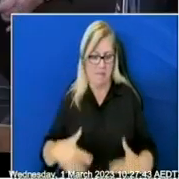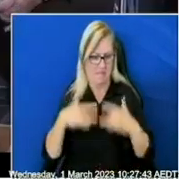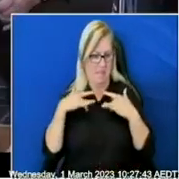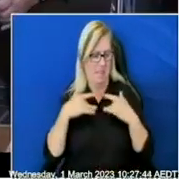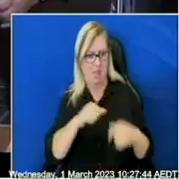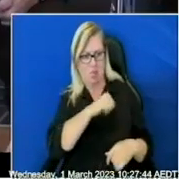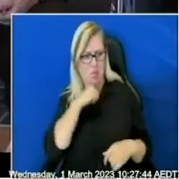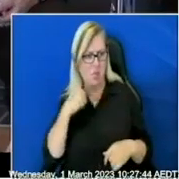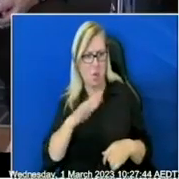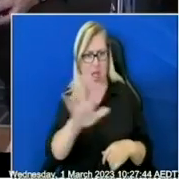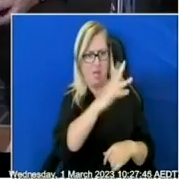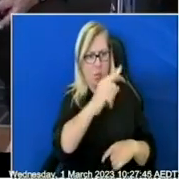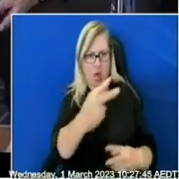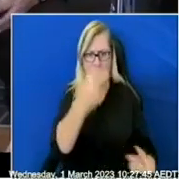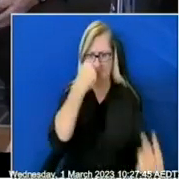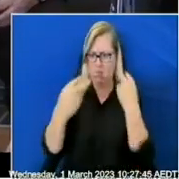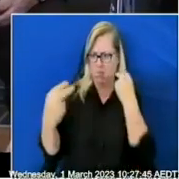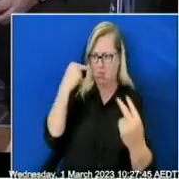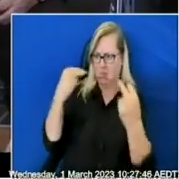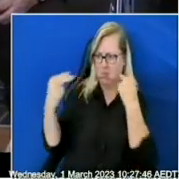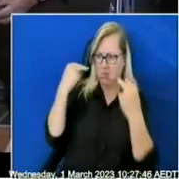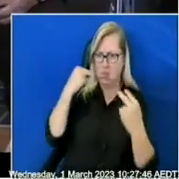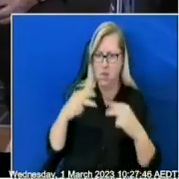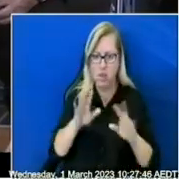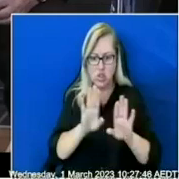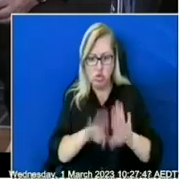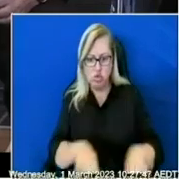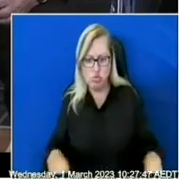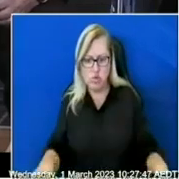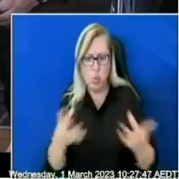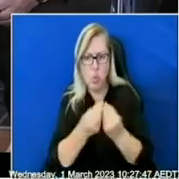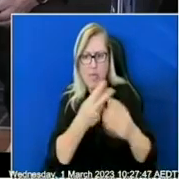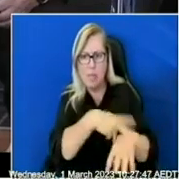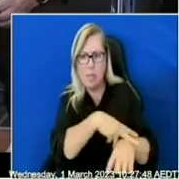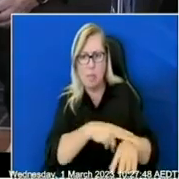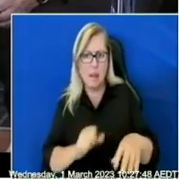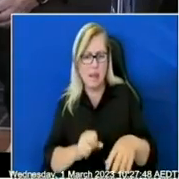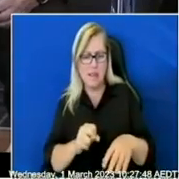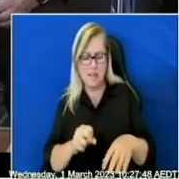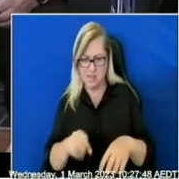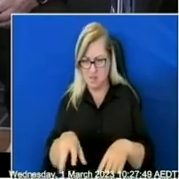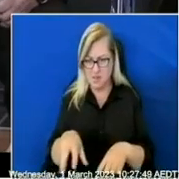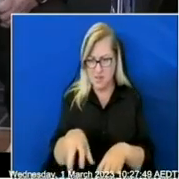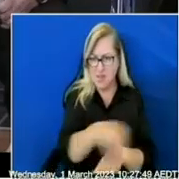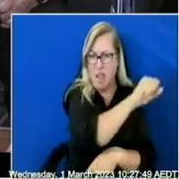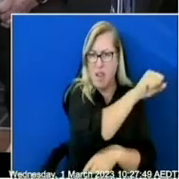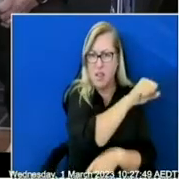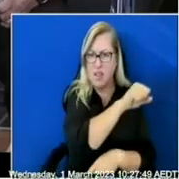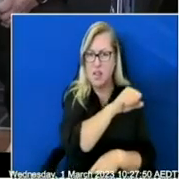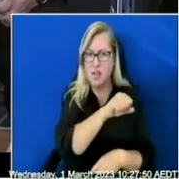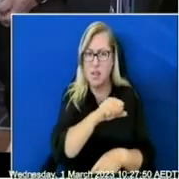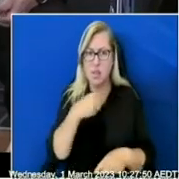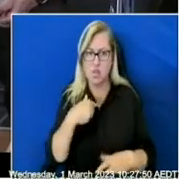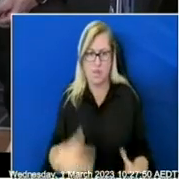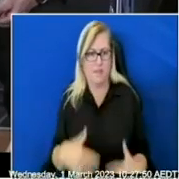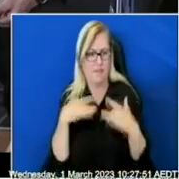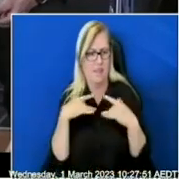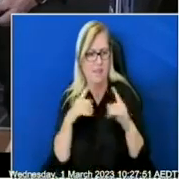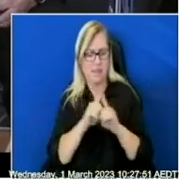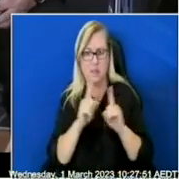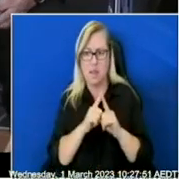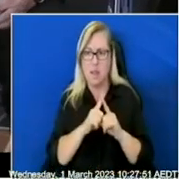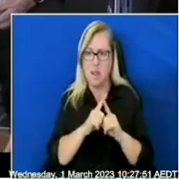kids. With the policeman. The policeman taking them. Mm. But she felt like, treated like a criminal. Mm.